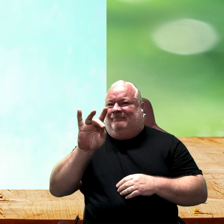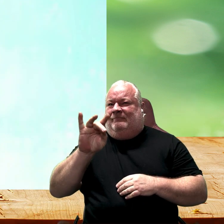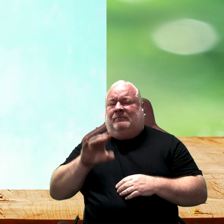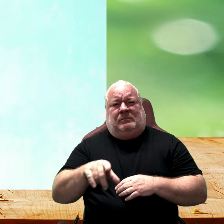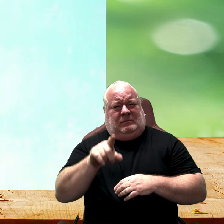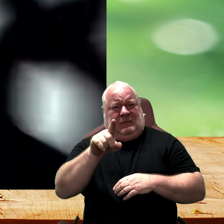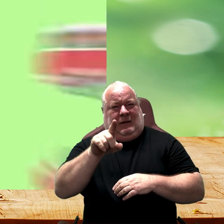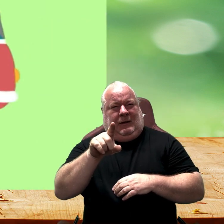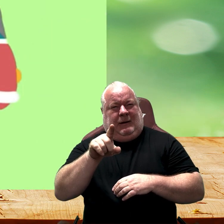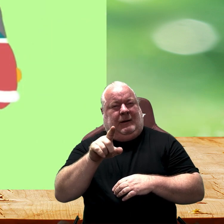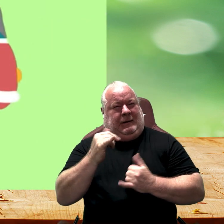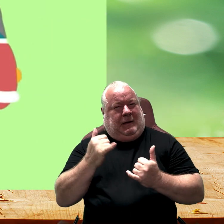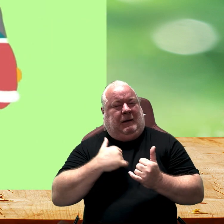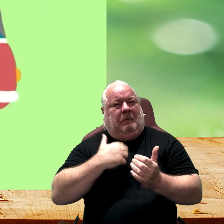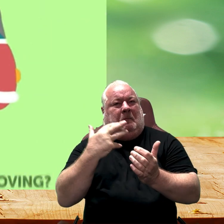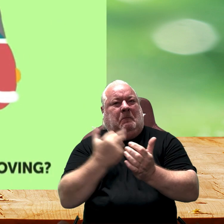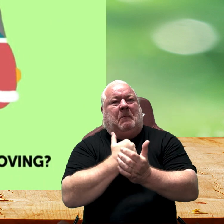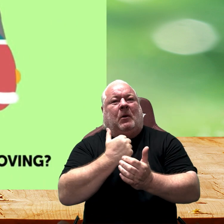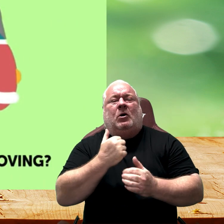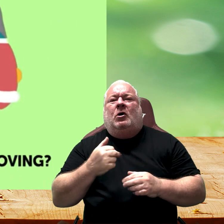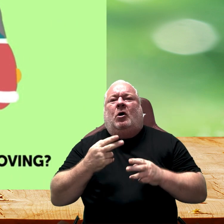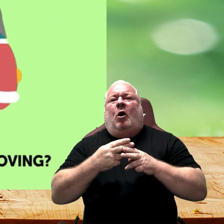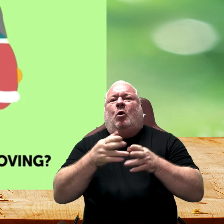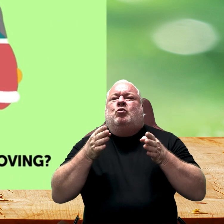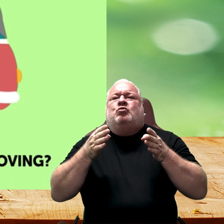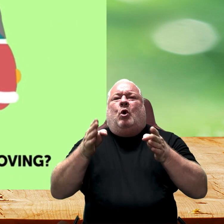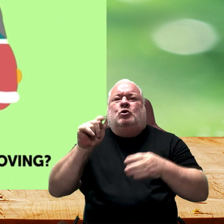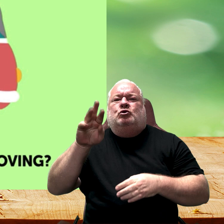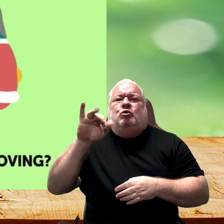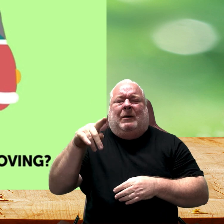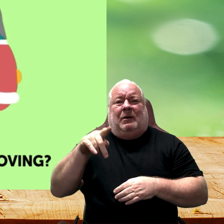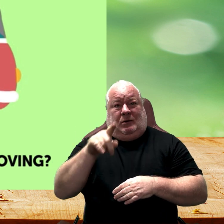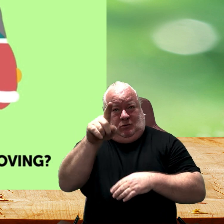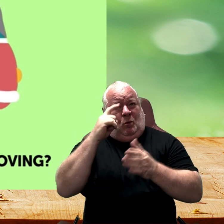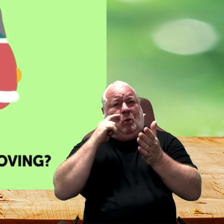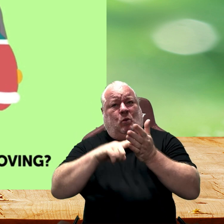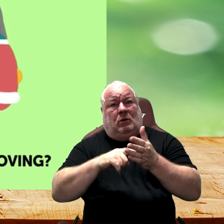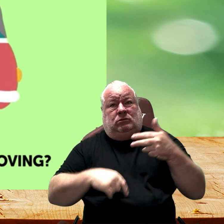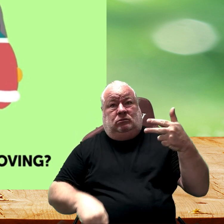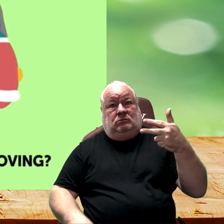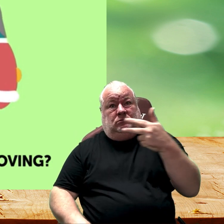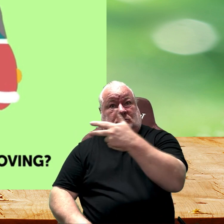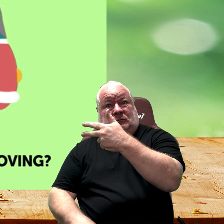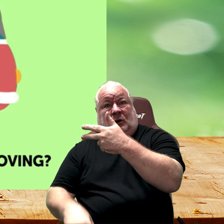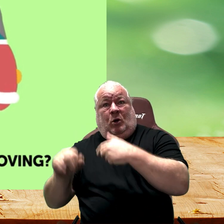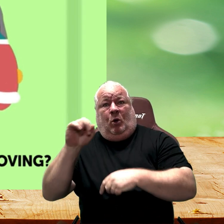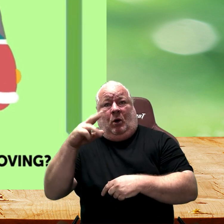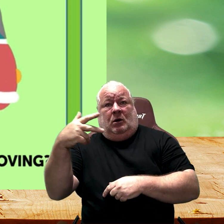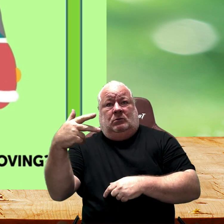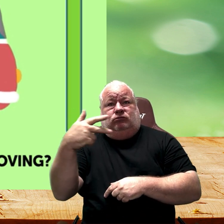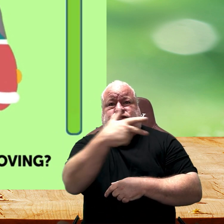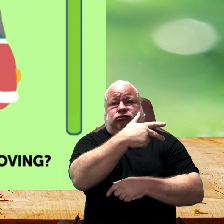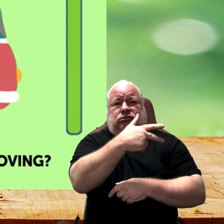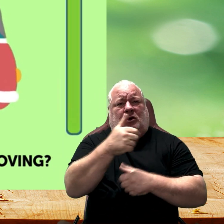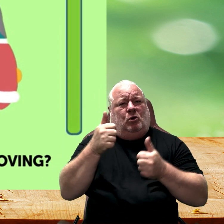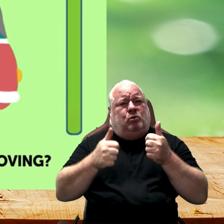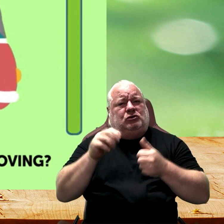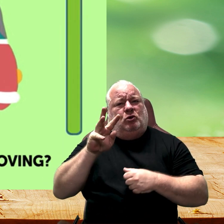Number 8. Time for a little road trip. Can you tell which way the bus is moving?